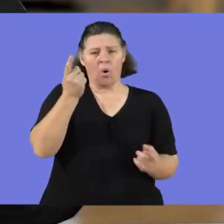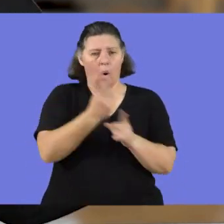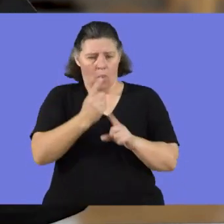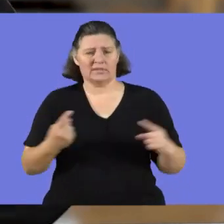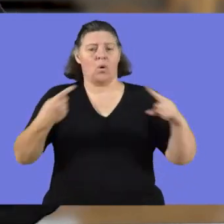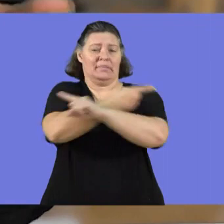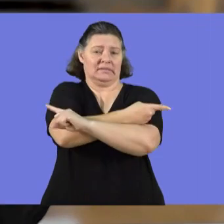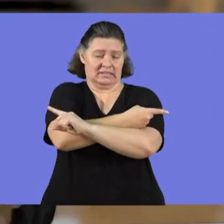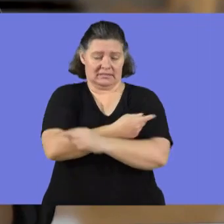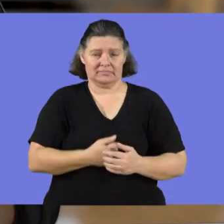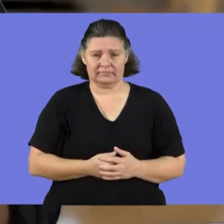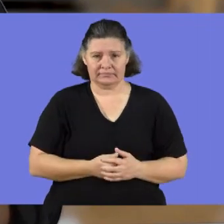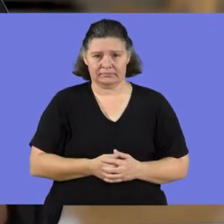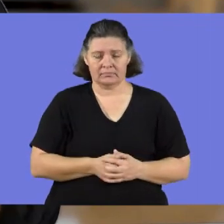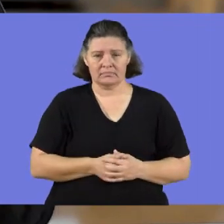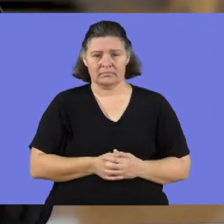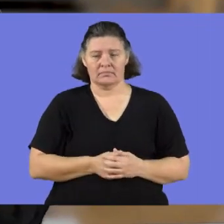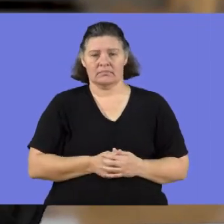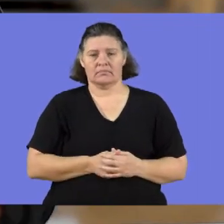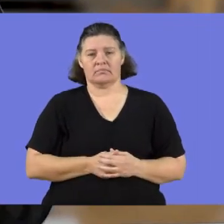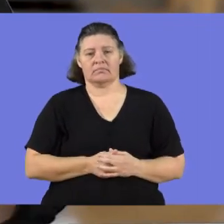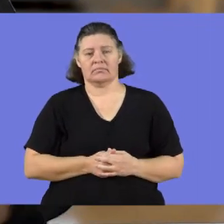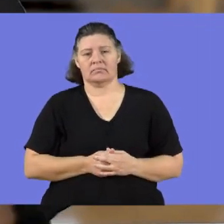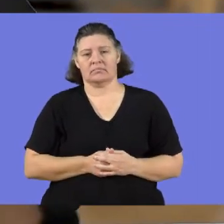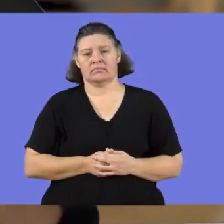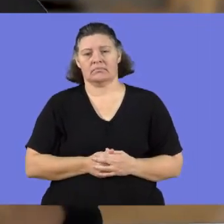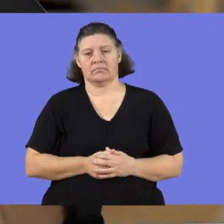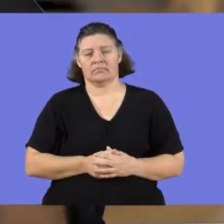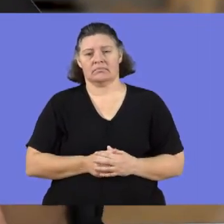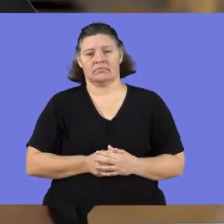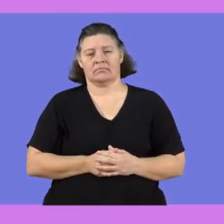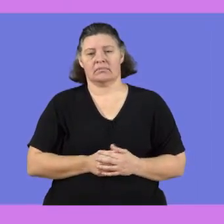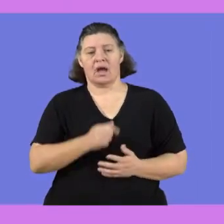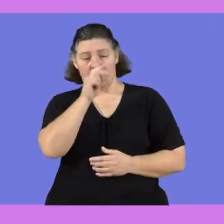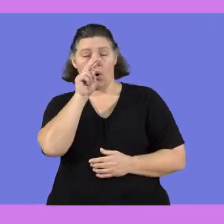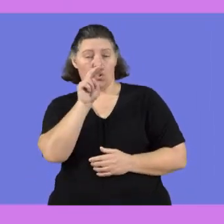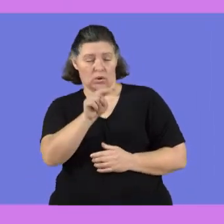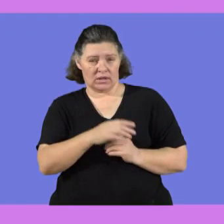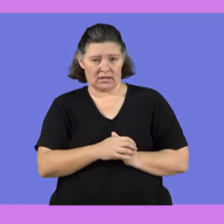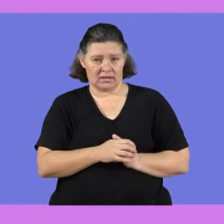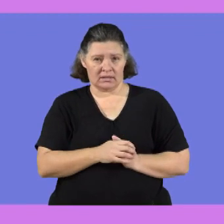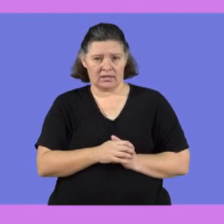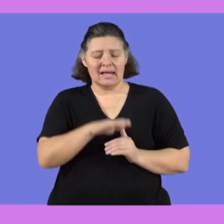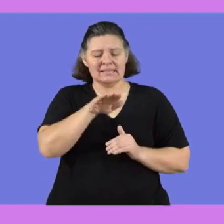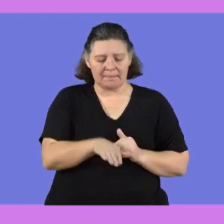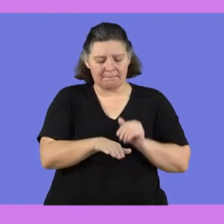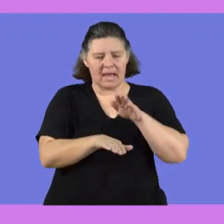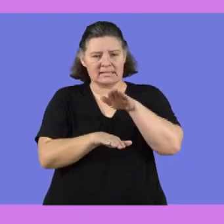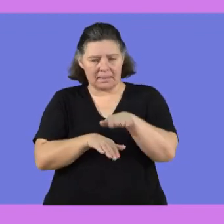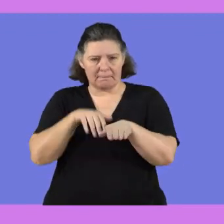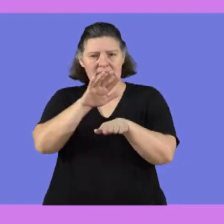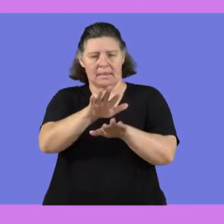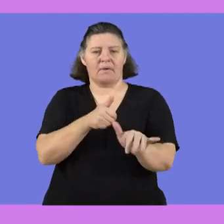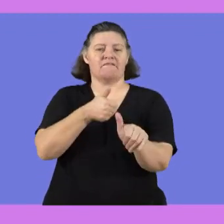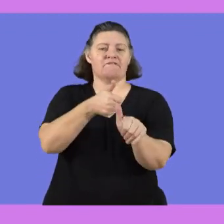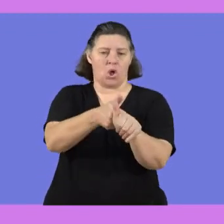the other one will increase. So now we need to have a look at the steps